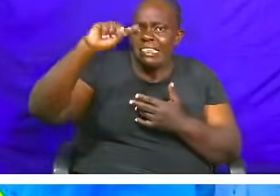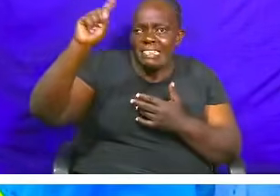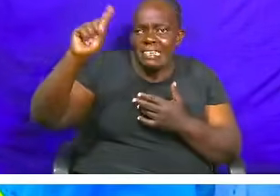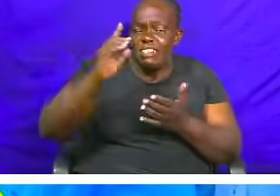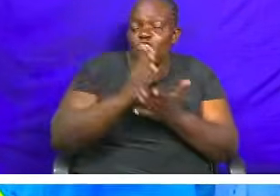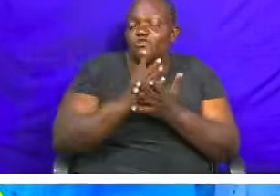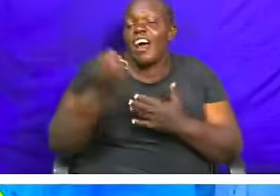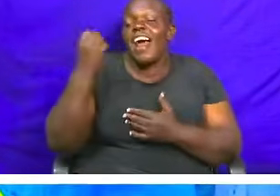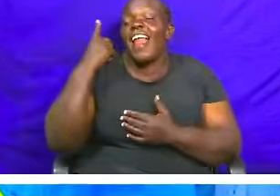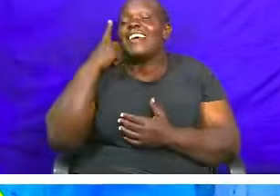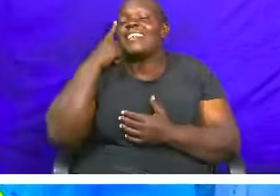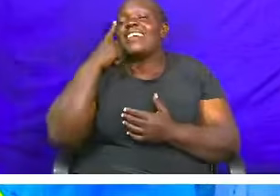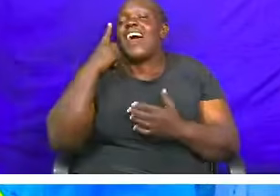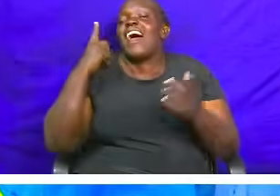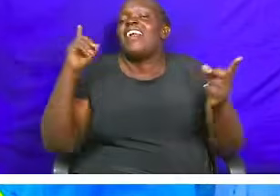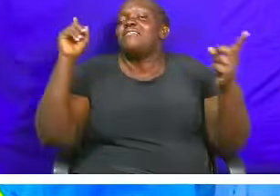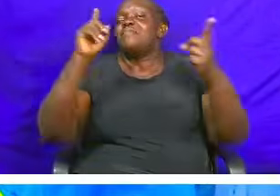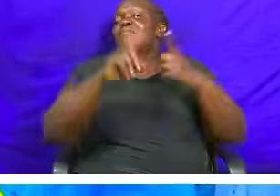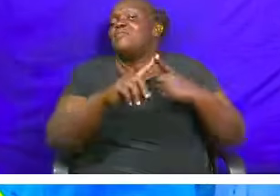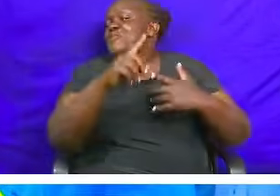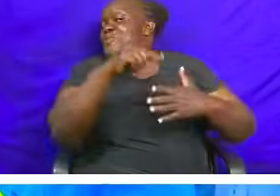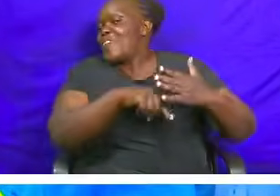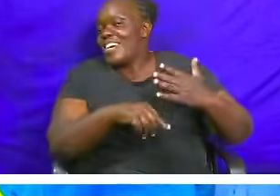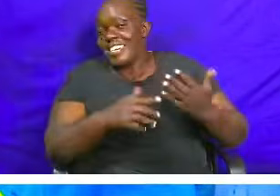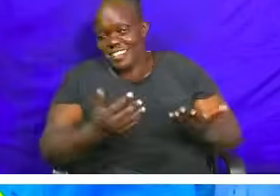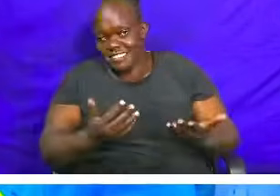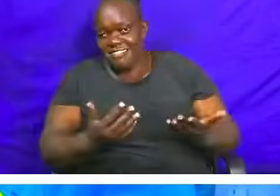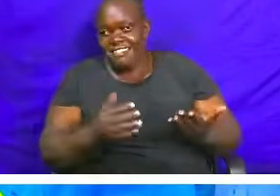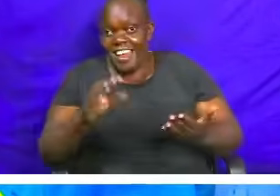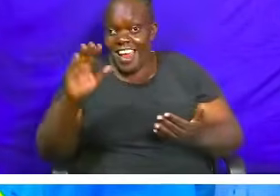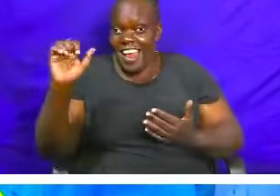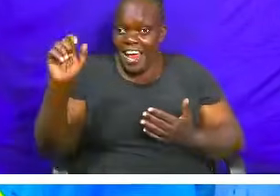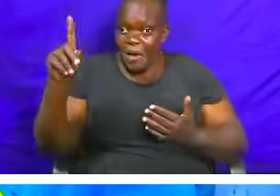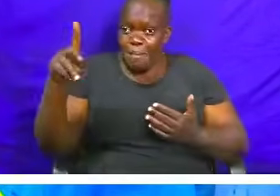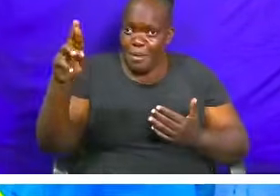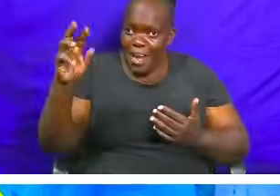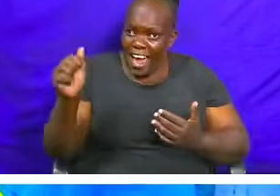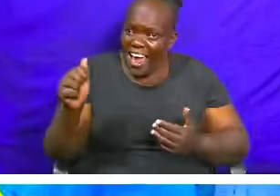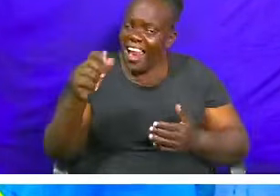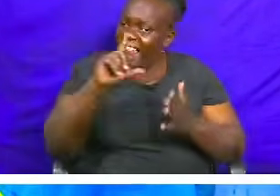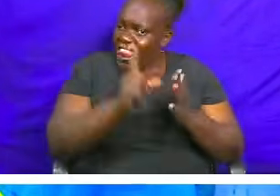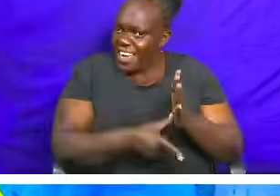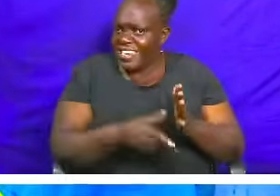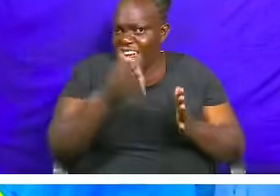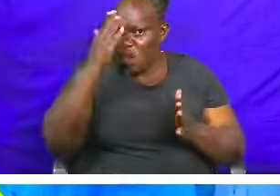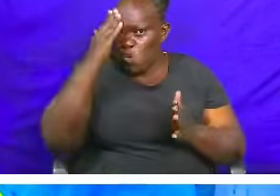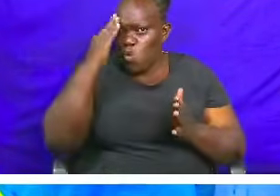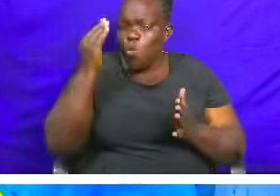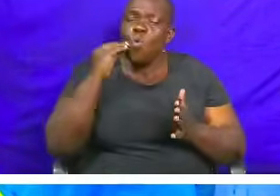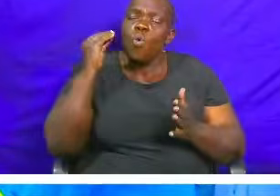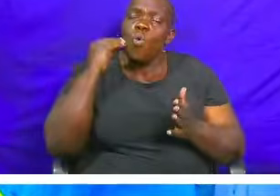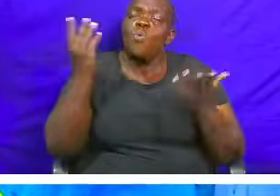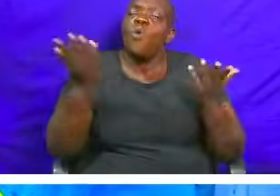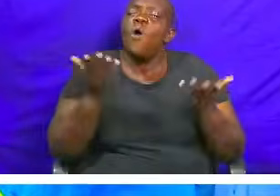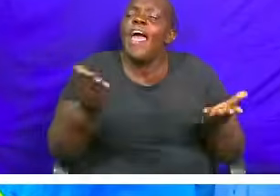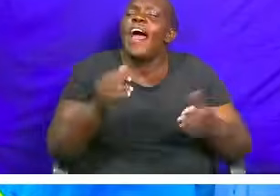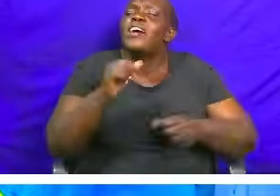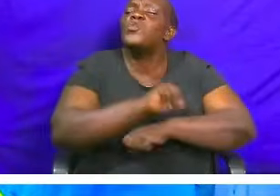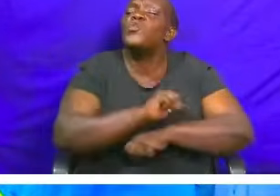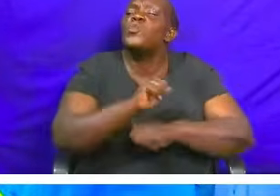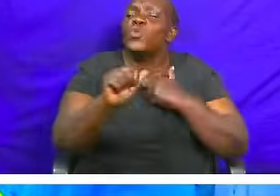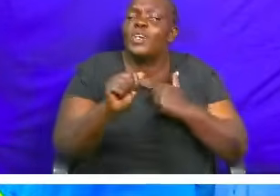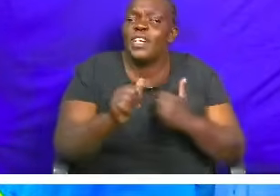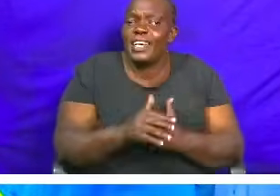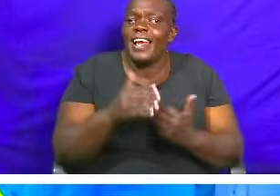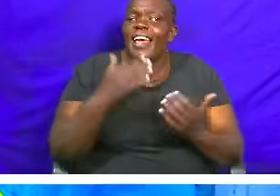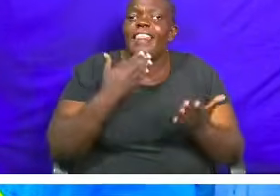ulifikaje hapo. Okay. Wacha kutuambia mambo ya EPRA yote tutakuja baadaye. Kwanza tukujue ni nani, umetoka wapi? I mean, yes. Okay.